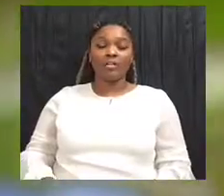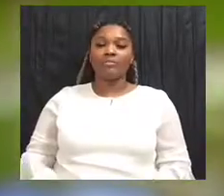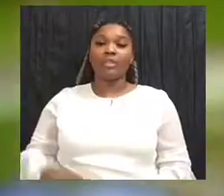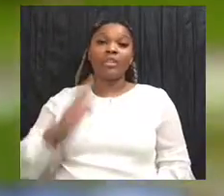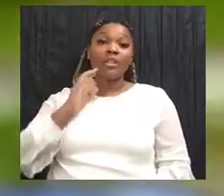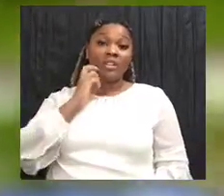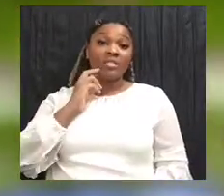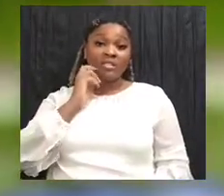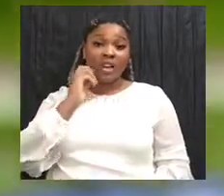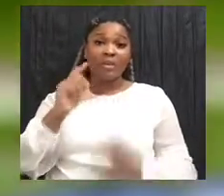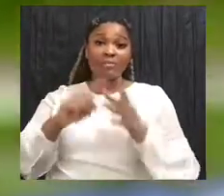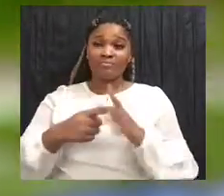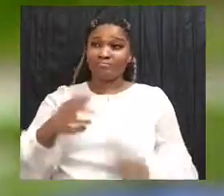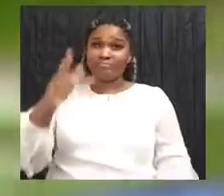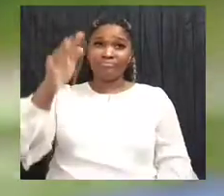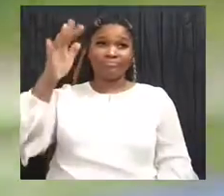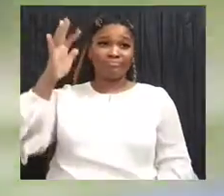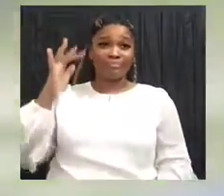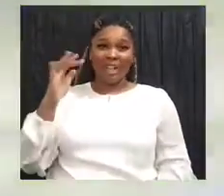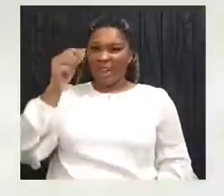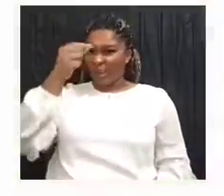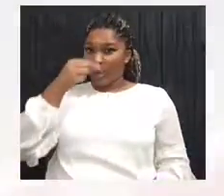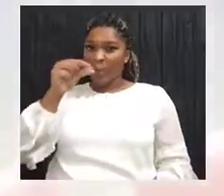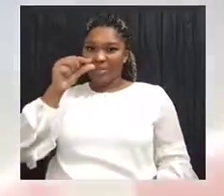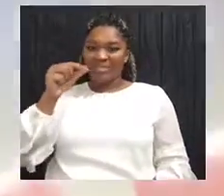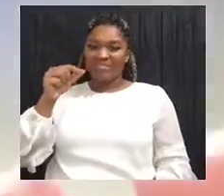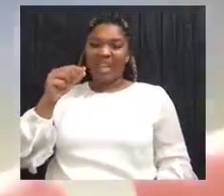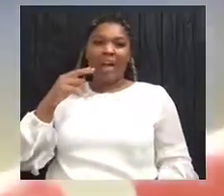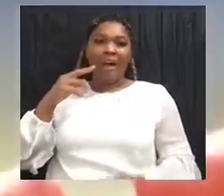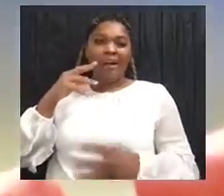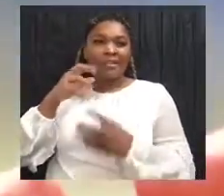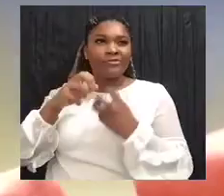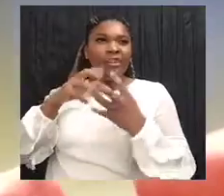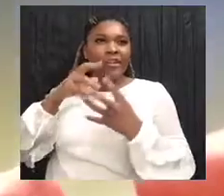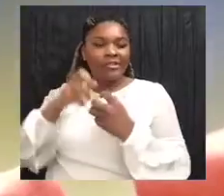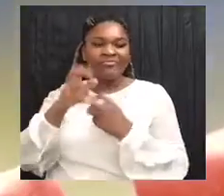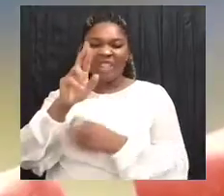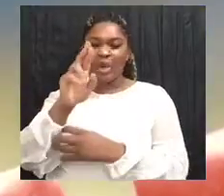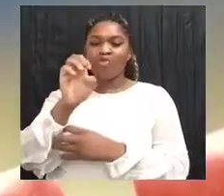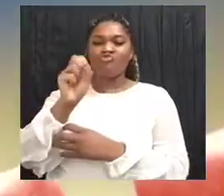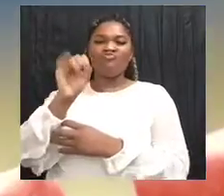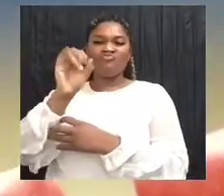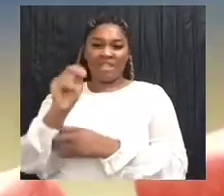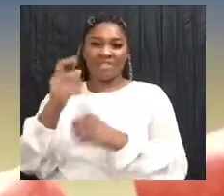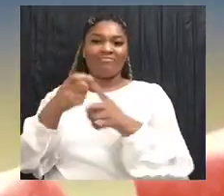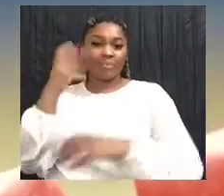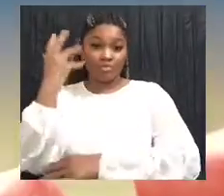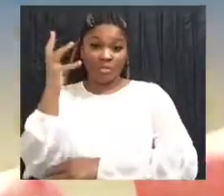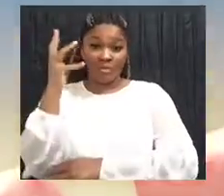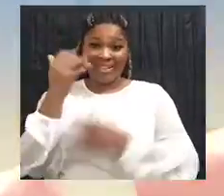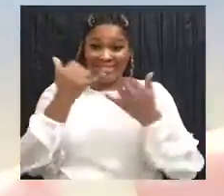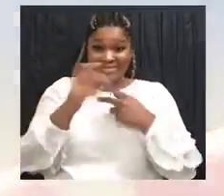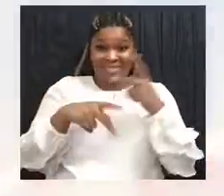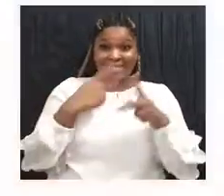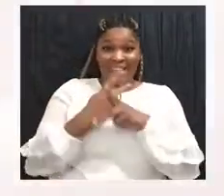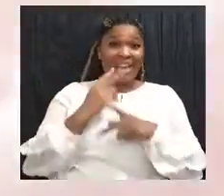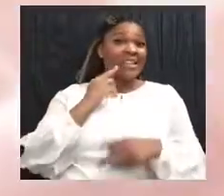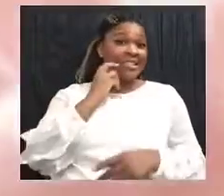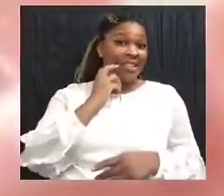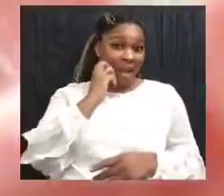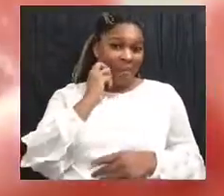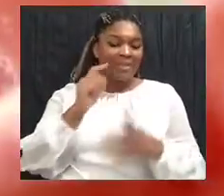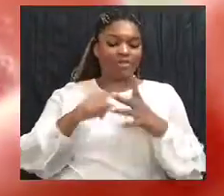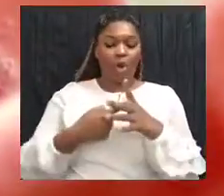Chewing gum dates back to the ancient Greeks who chewed resin from trees. Modern chewing gum was patented in the U.S. in